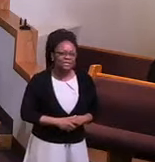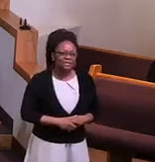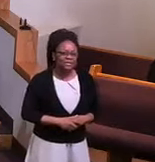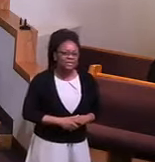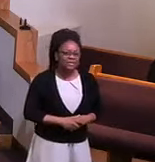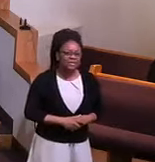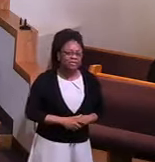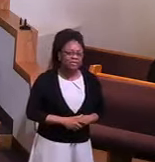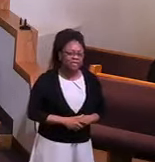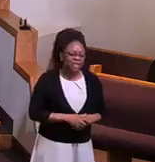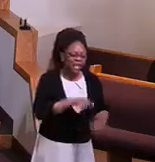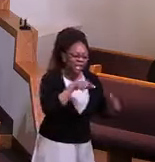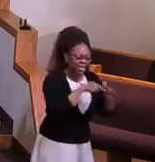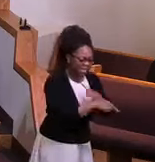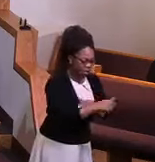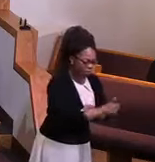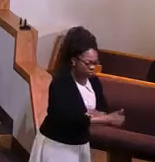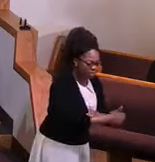had killed himself.